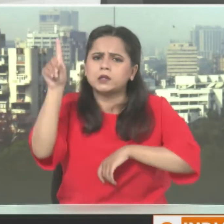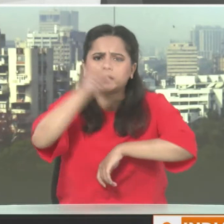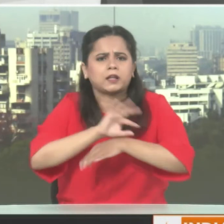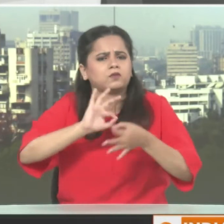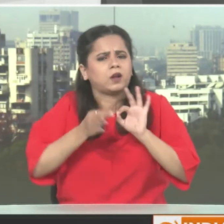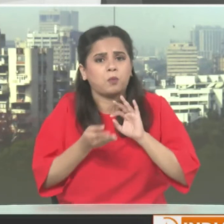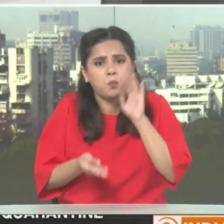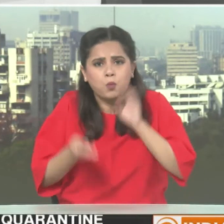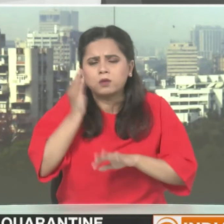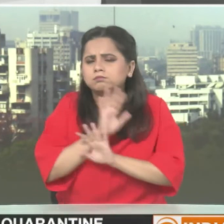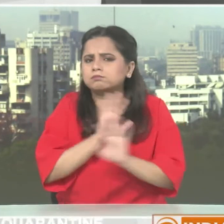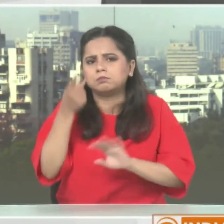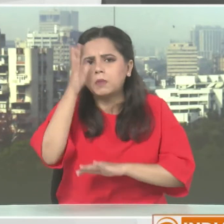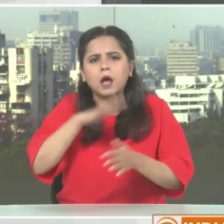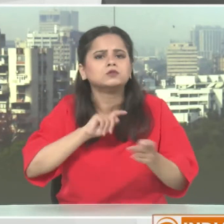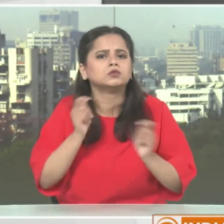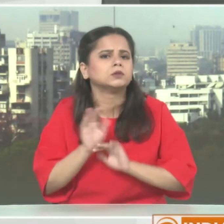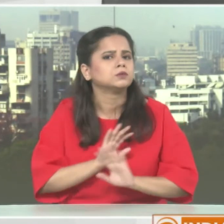measures.